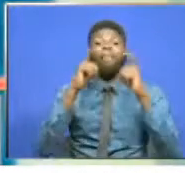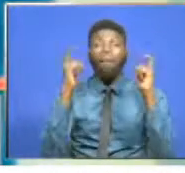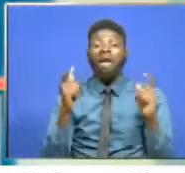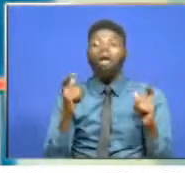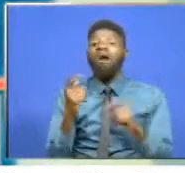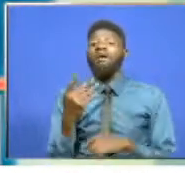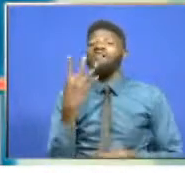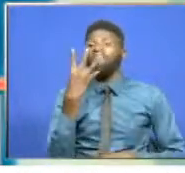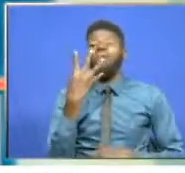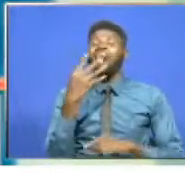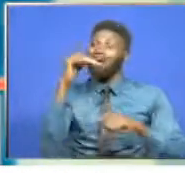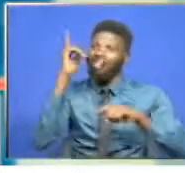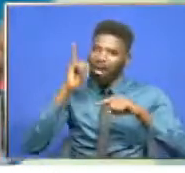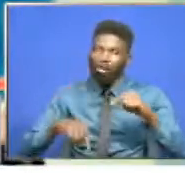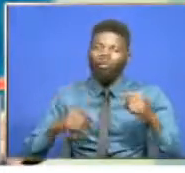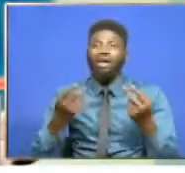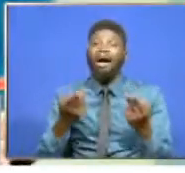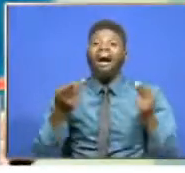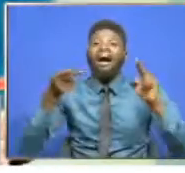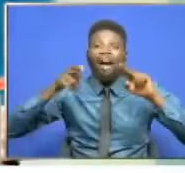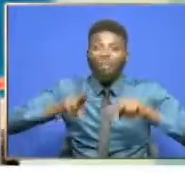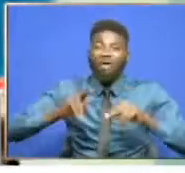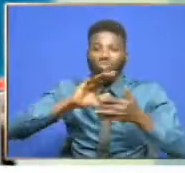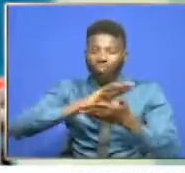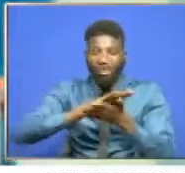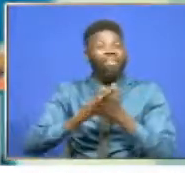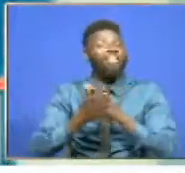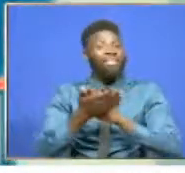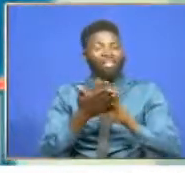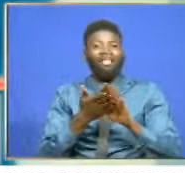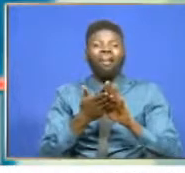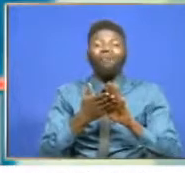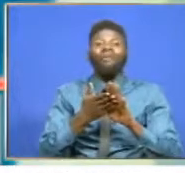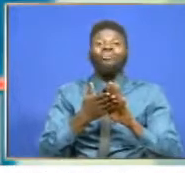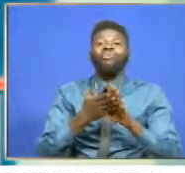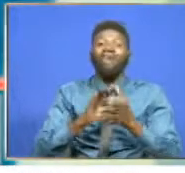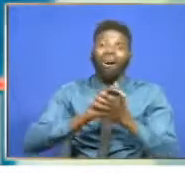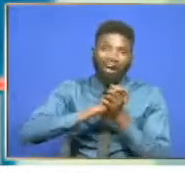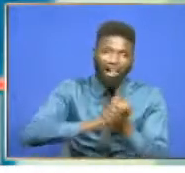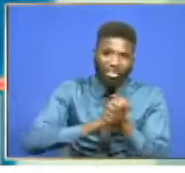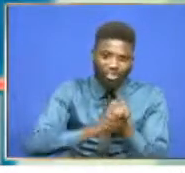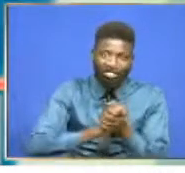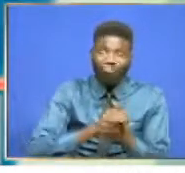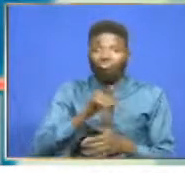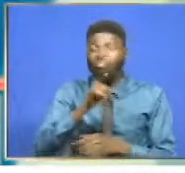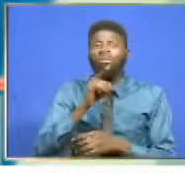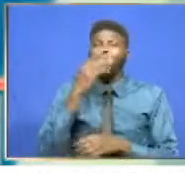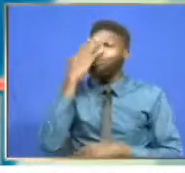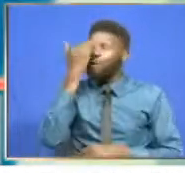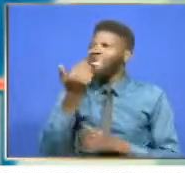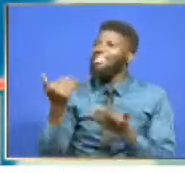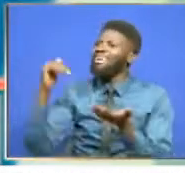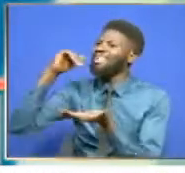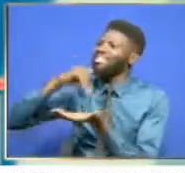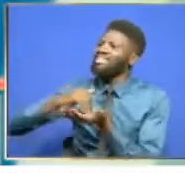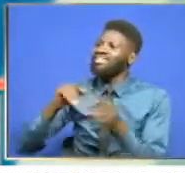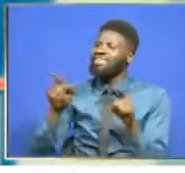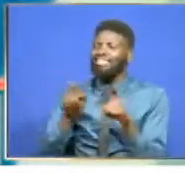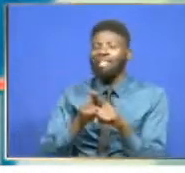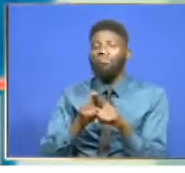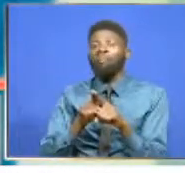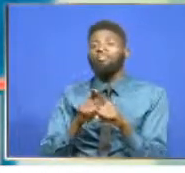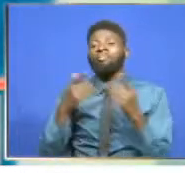off were it not for the handshake, because we were in turmoil. Yeah? Why then does the proponents of the big